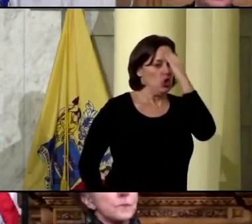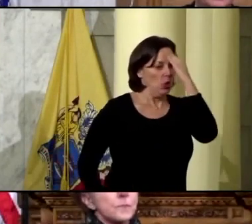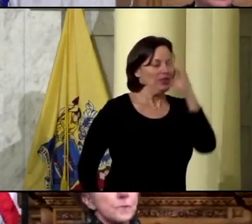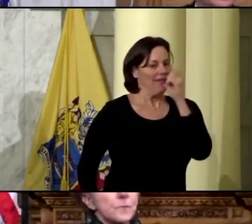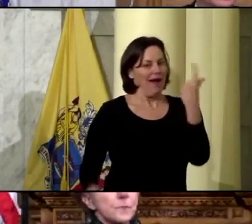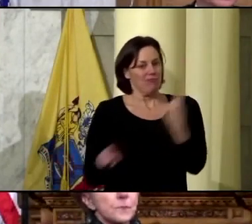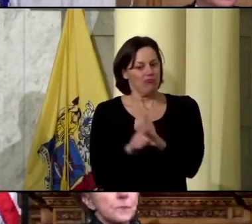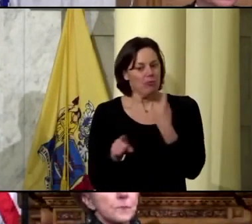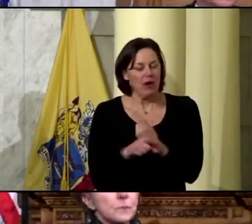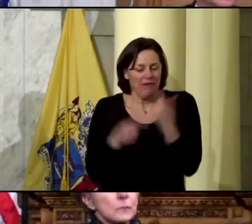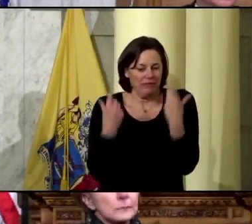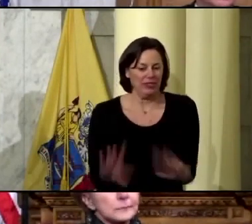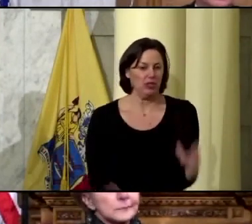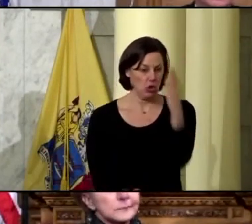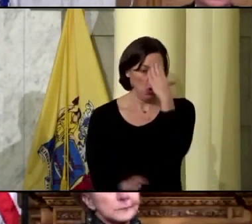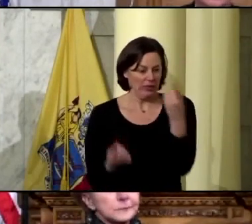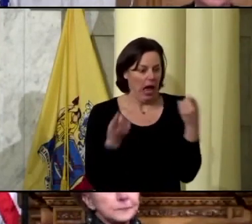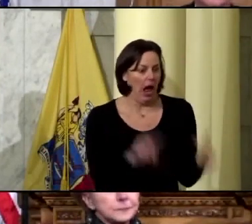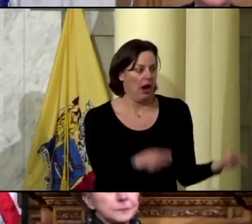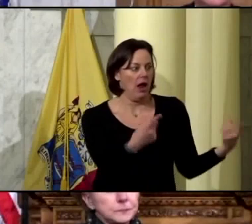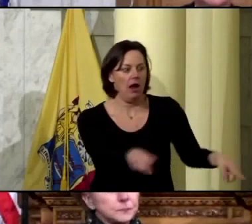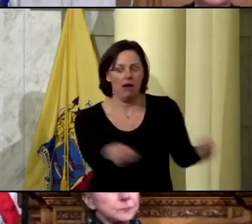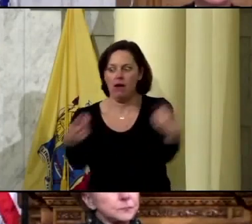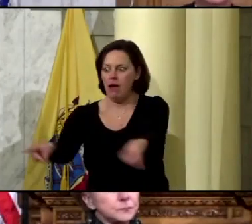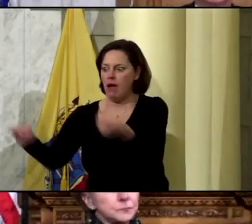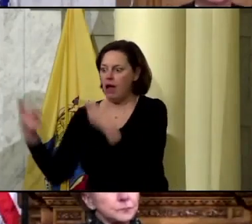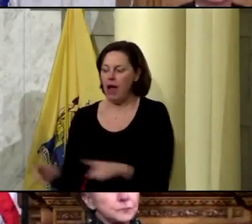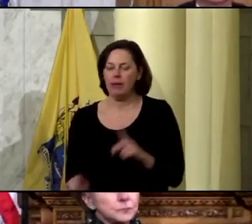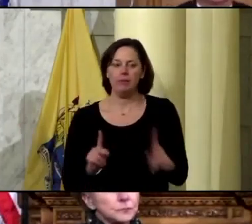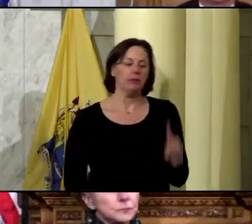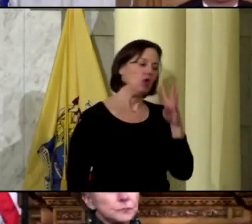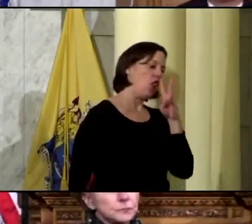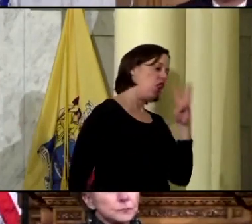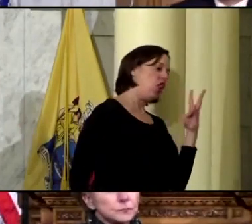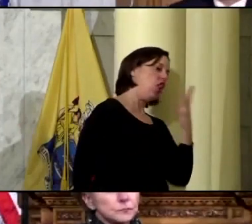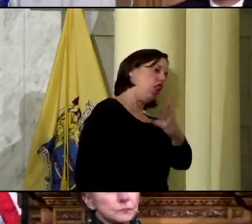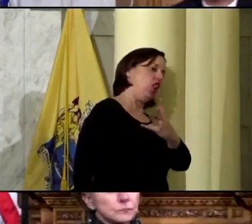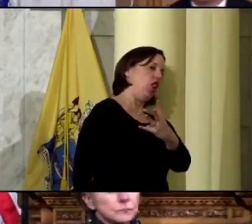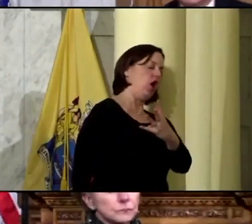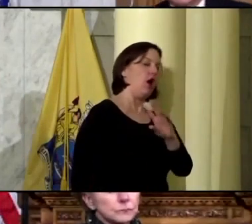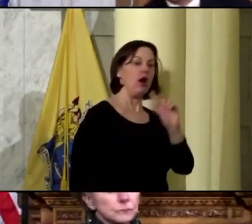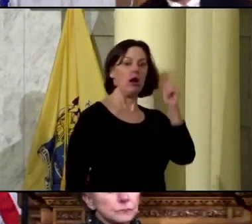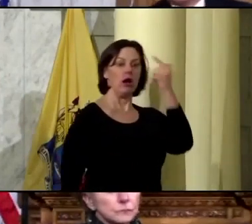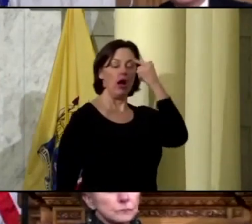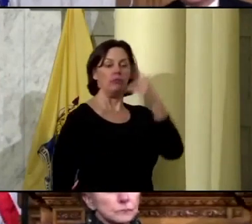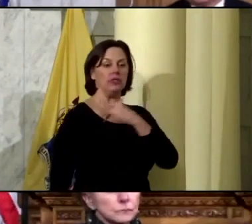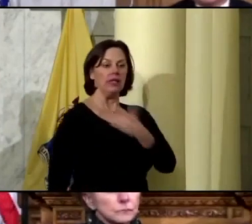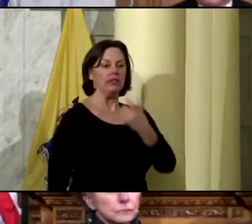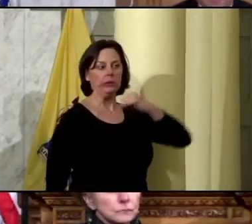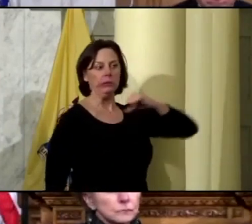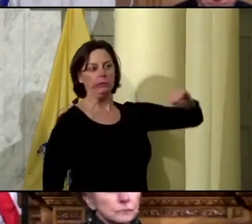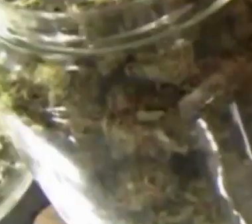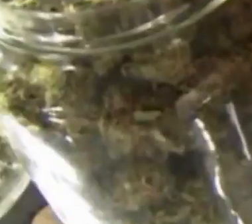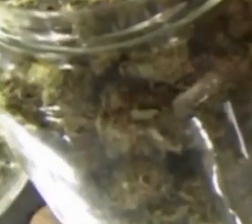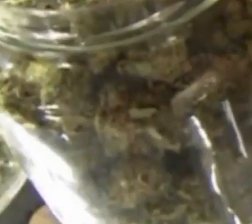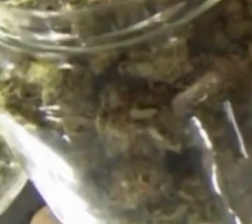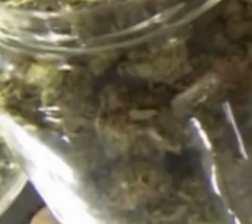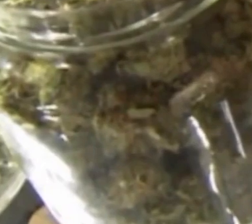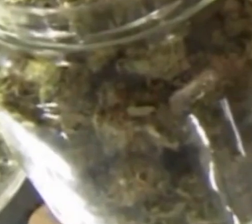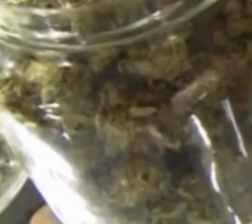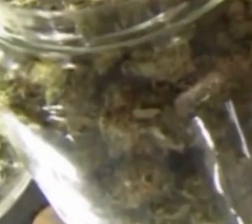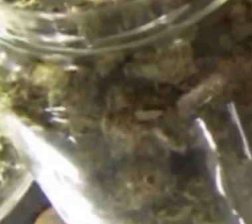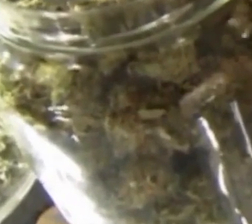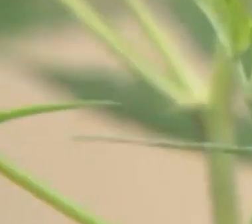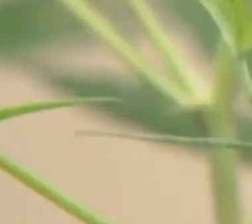Trenton. But getting things done in Trenton, despite Democratic majorities across state government, has at times proved difficult. Last year